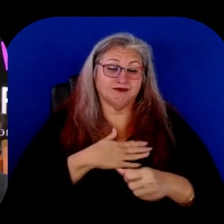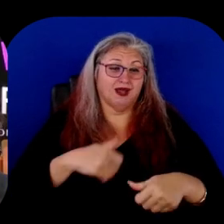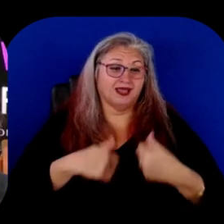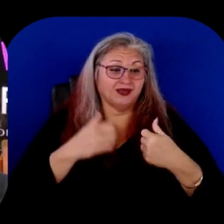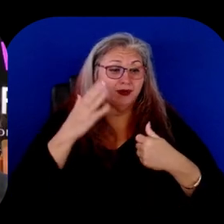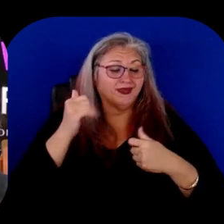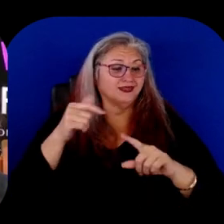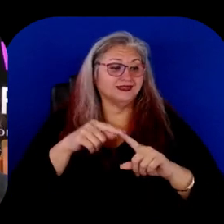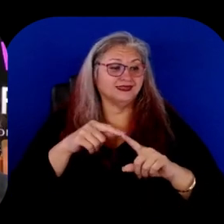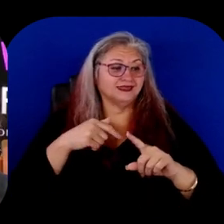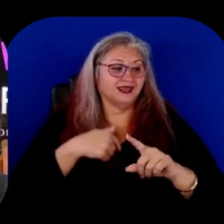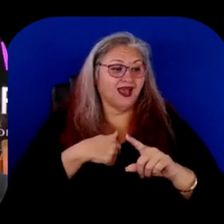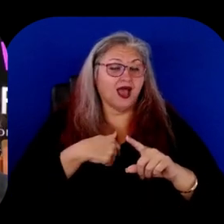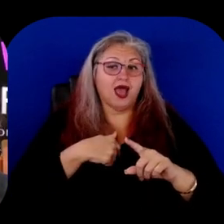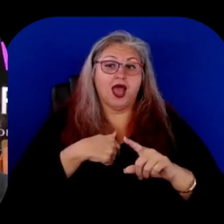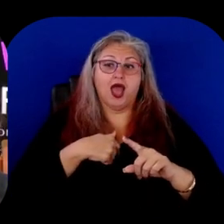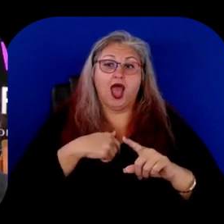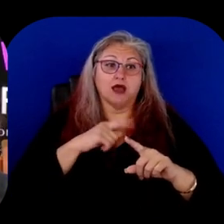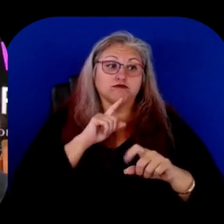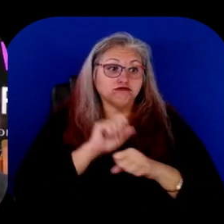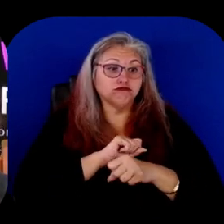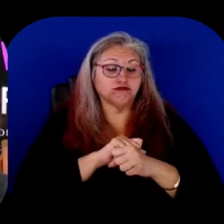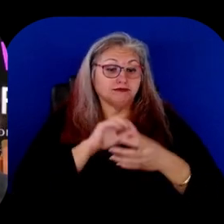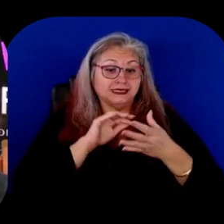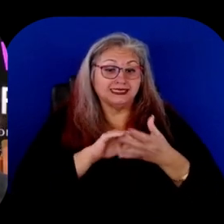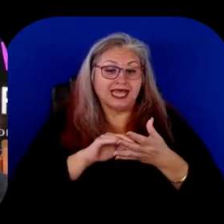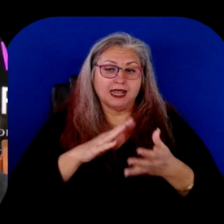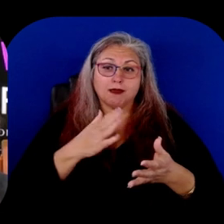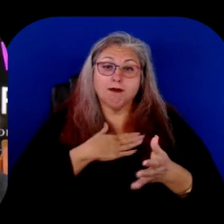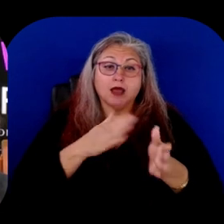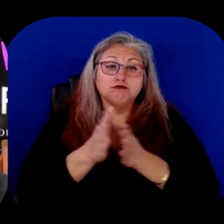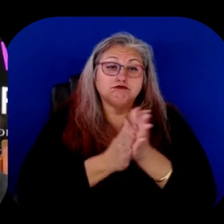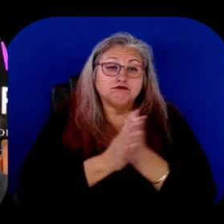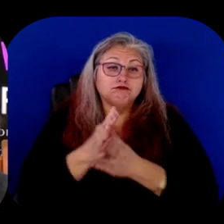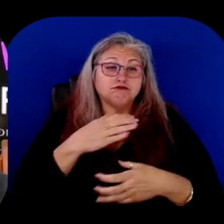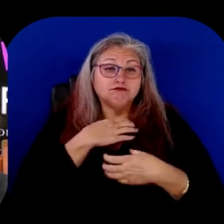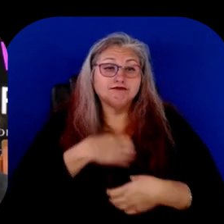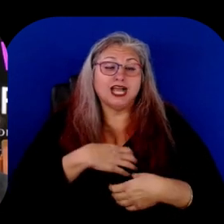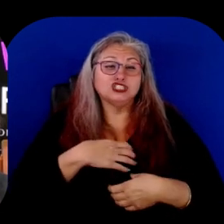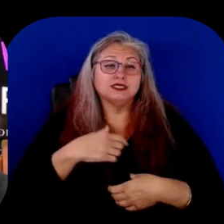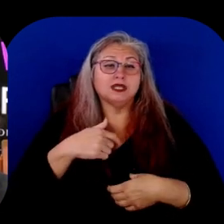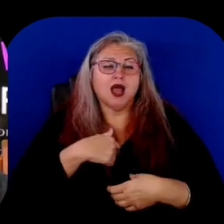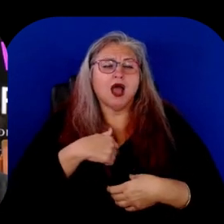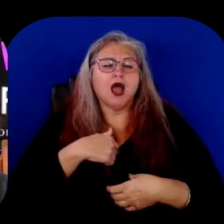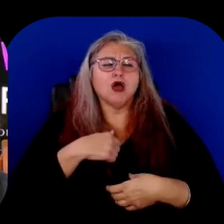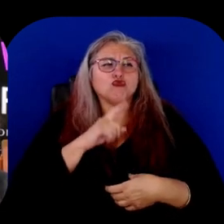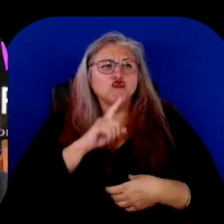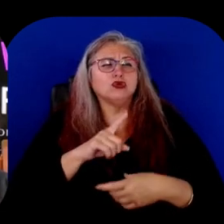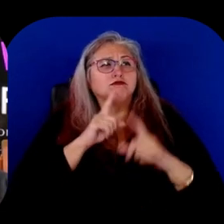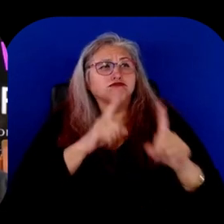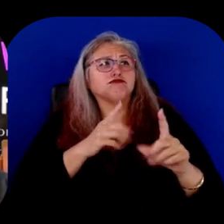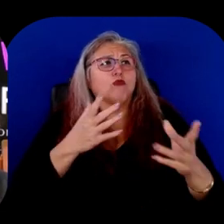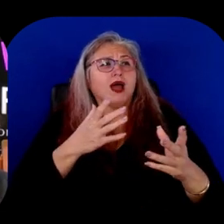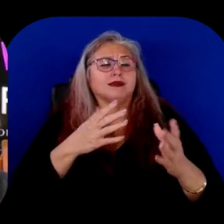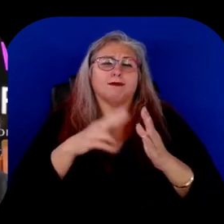I wasn't actively studying the passion that meant the most in my life, which was painting